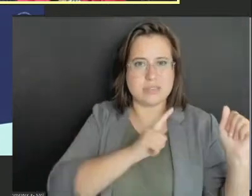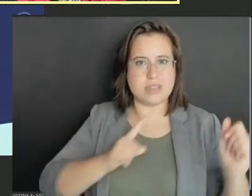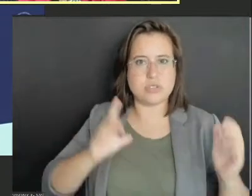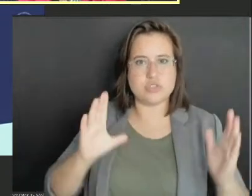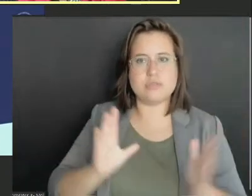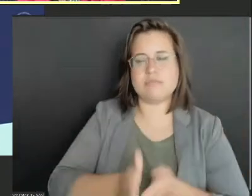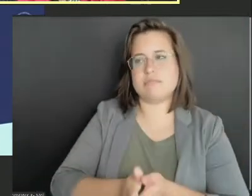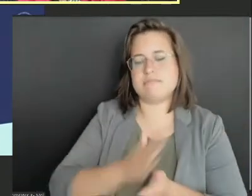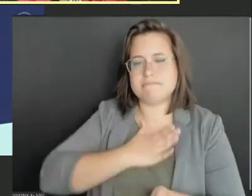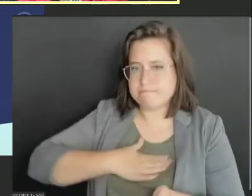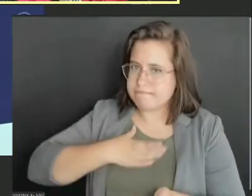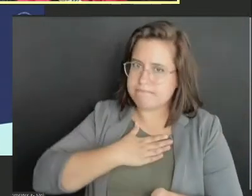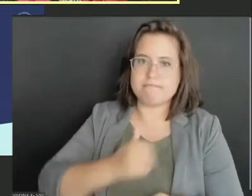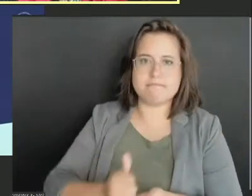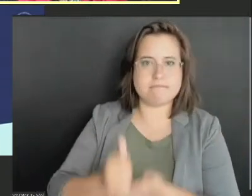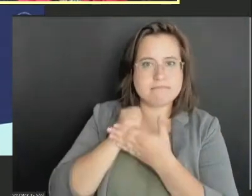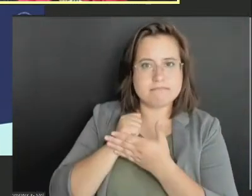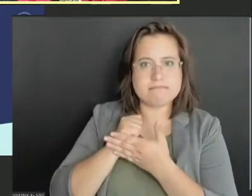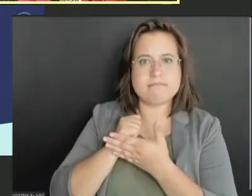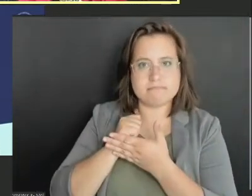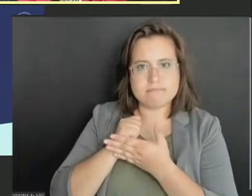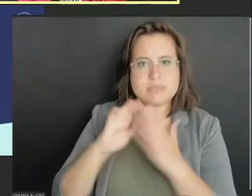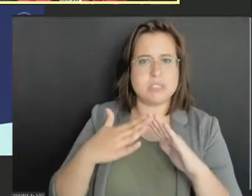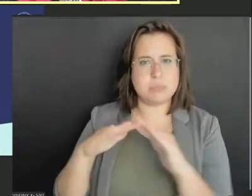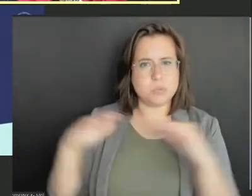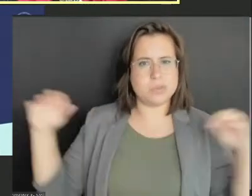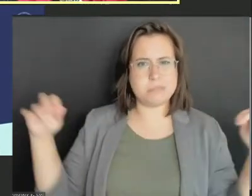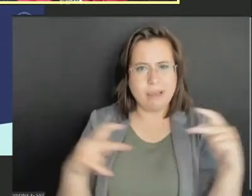Please bring back our community